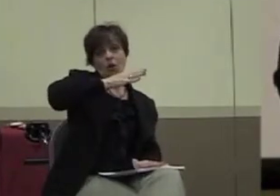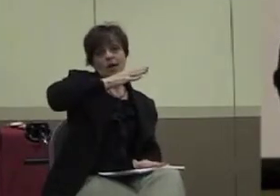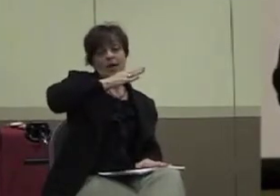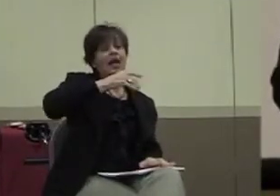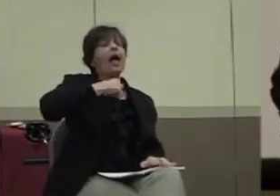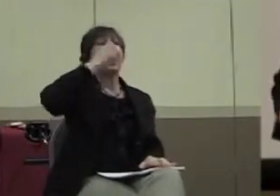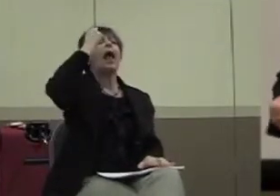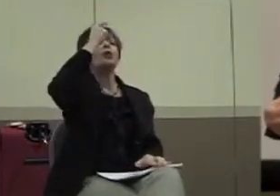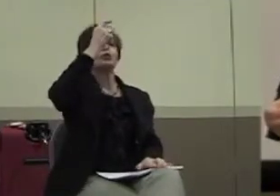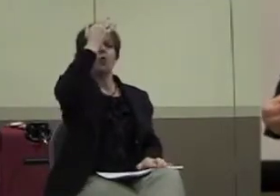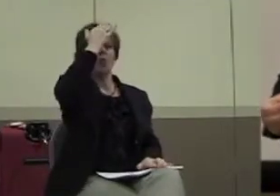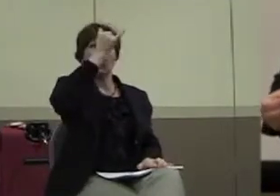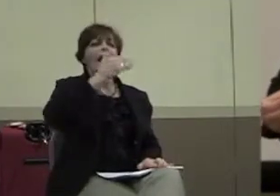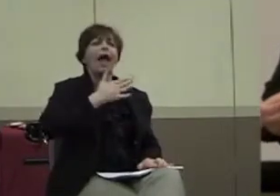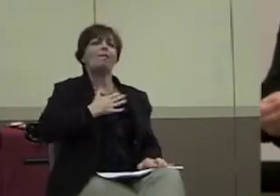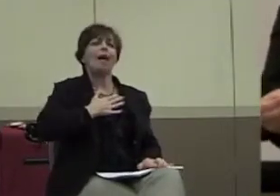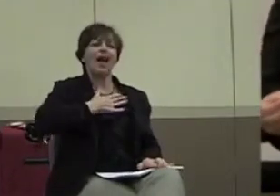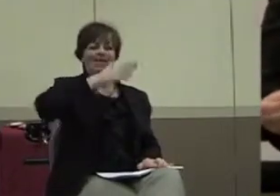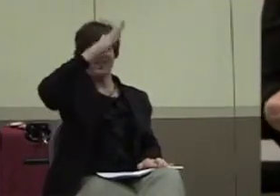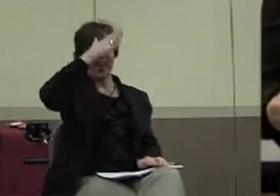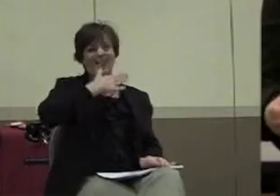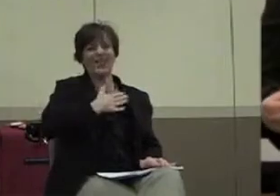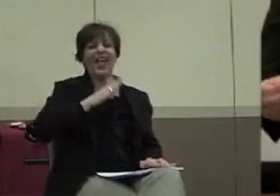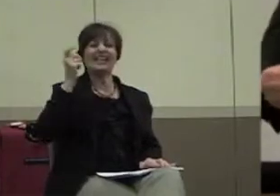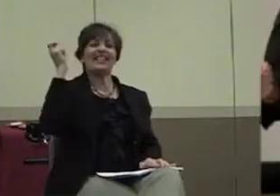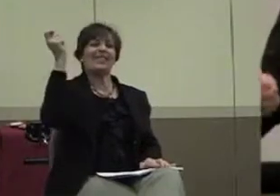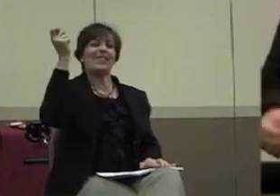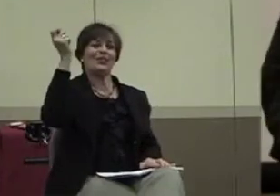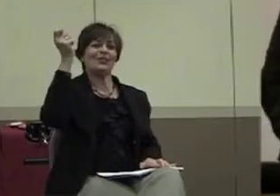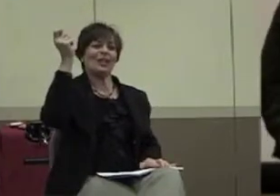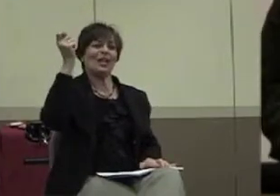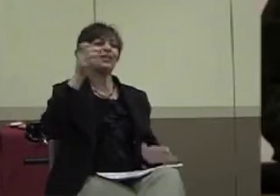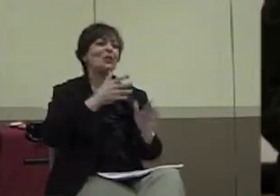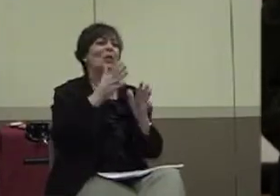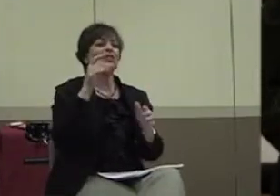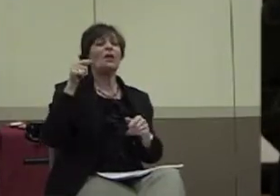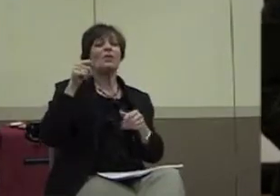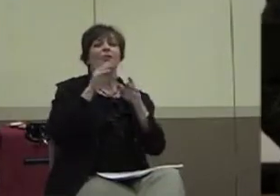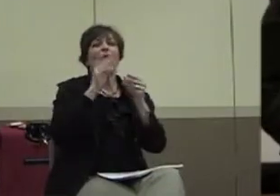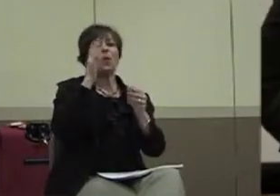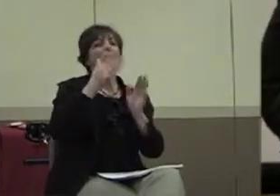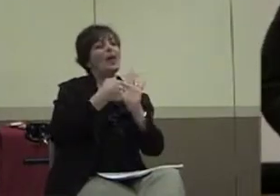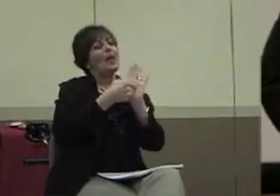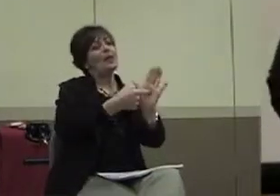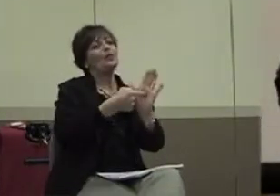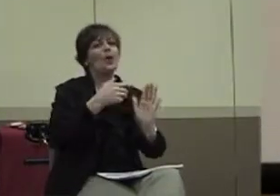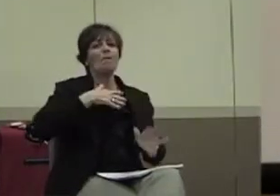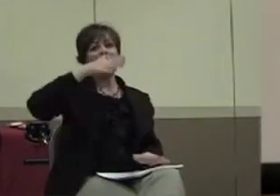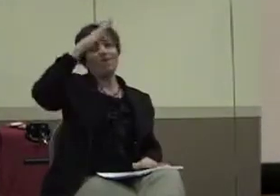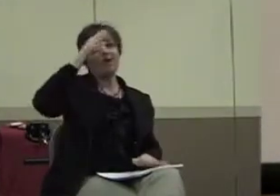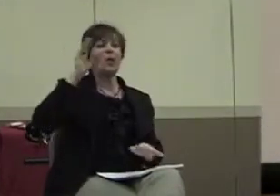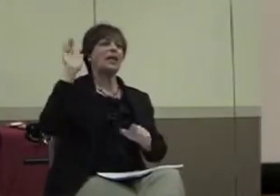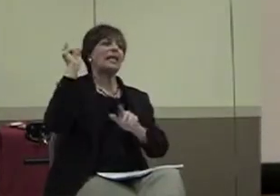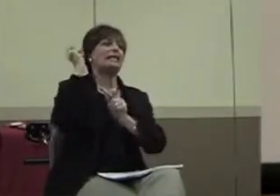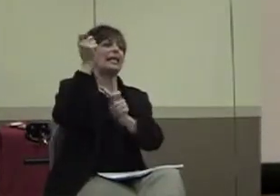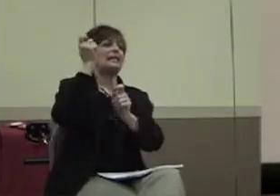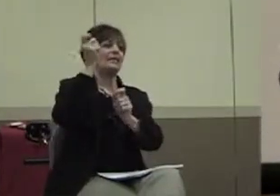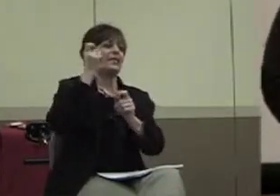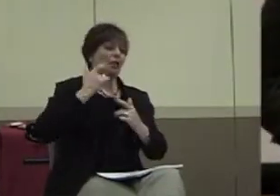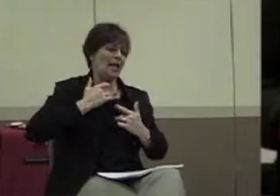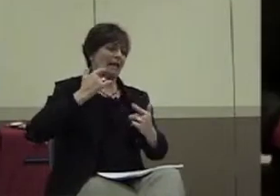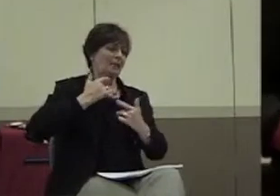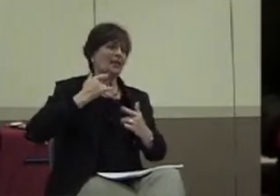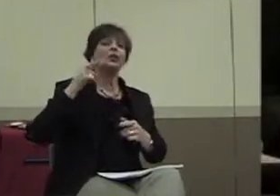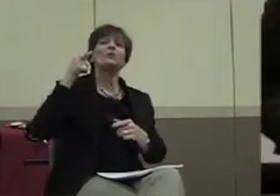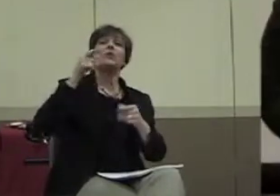my father liked this fishing thing so much. So this story will kind of illustrate my father and his fishing expeditions. This